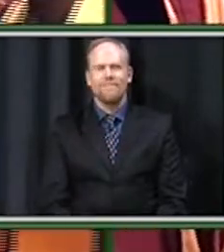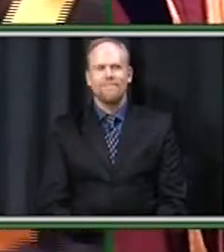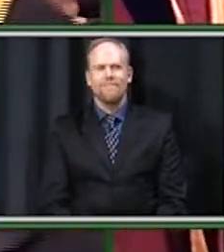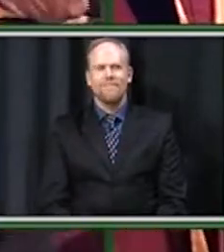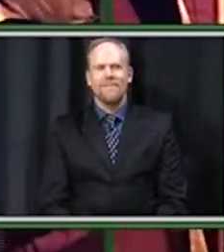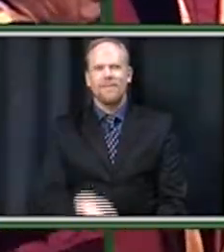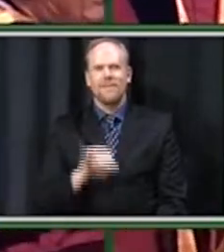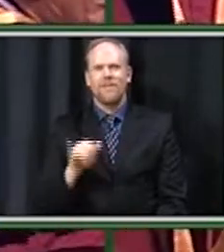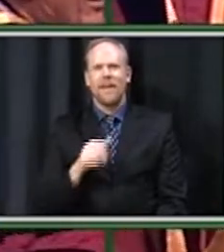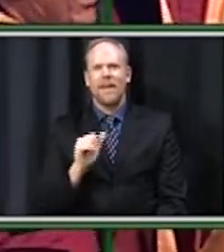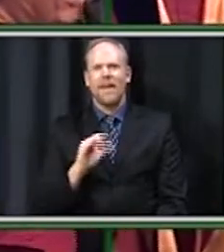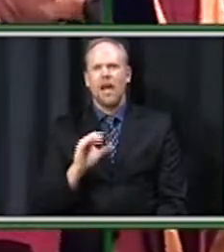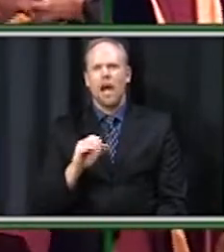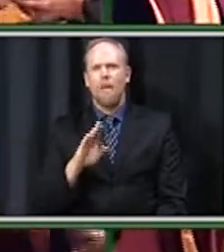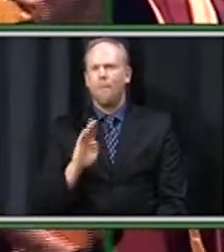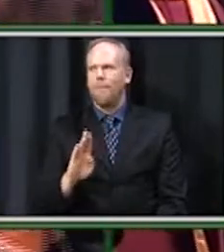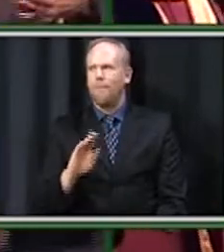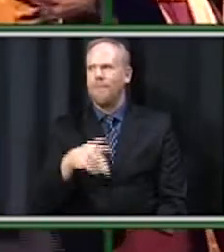Jacob Peabody.